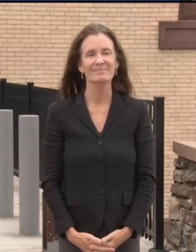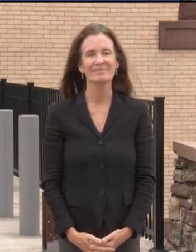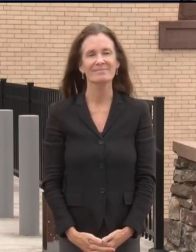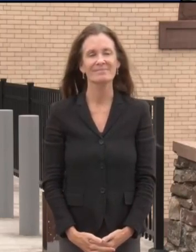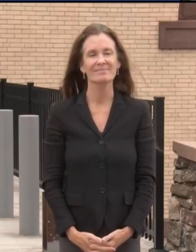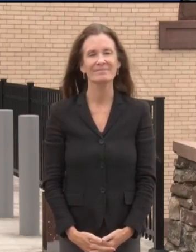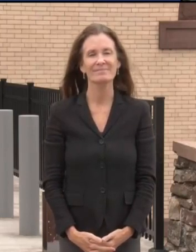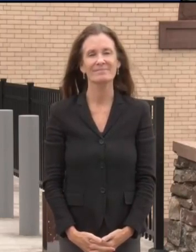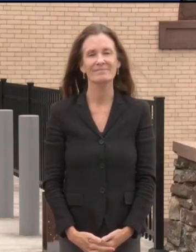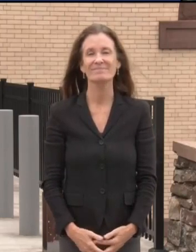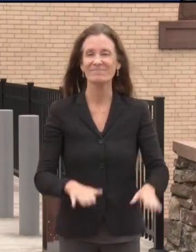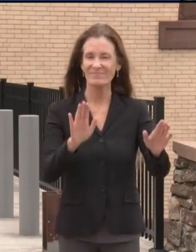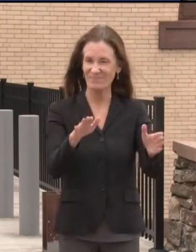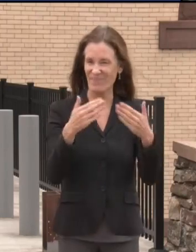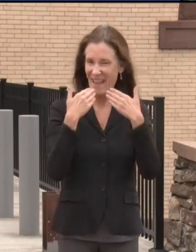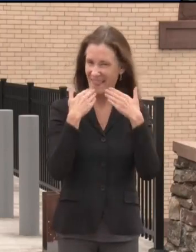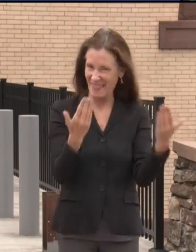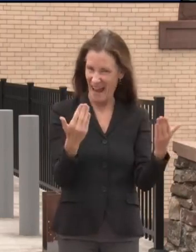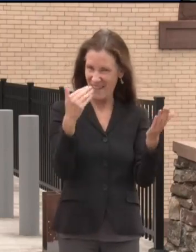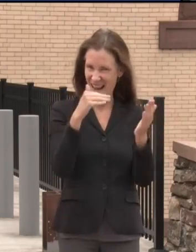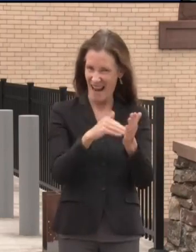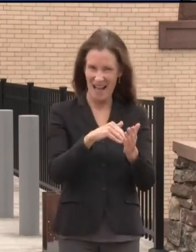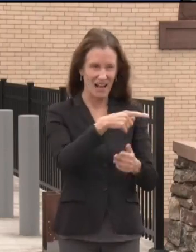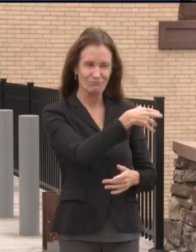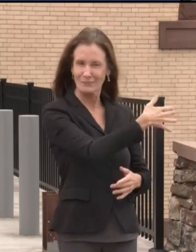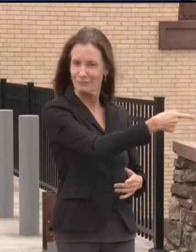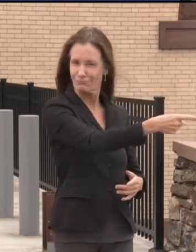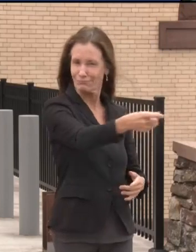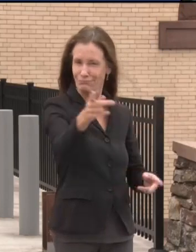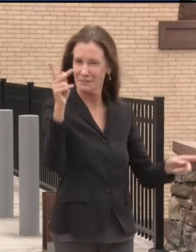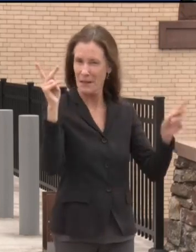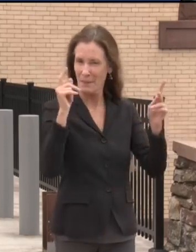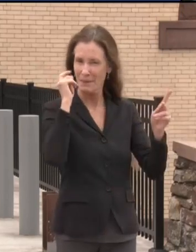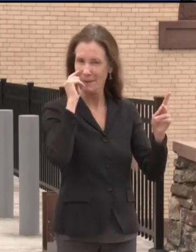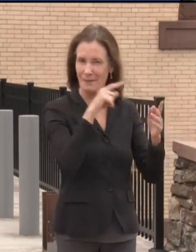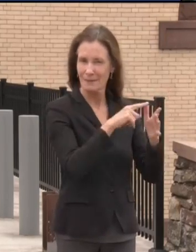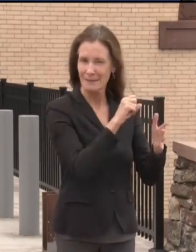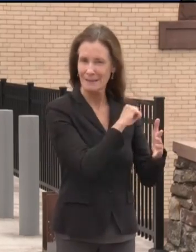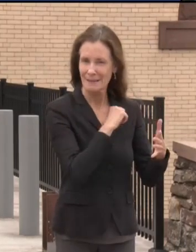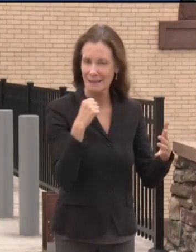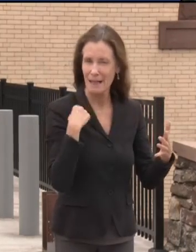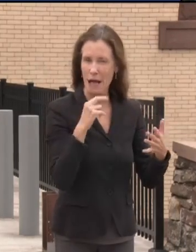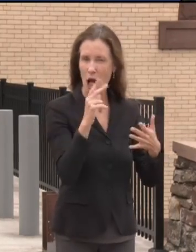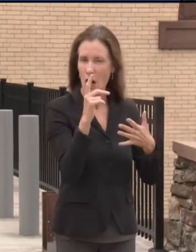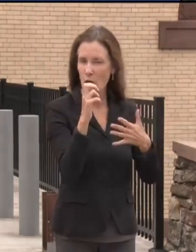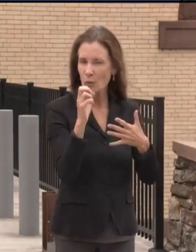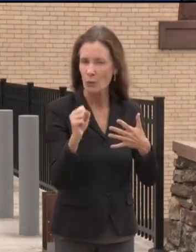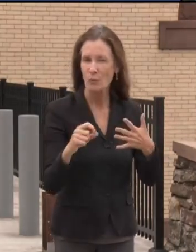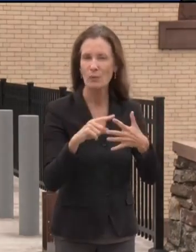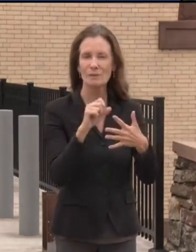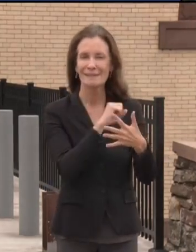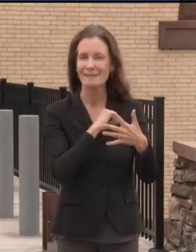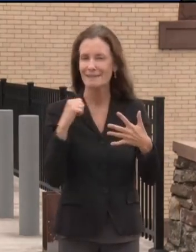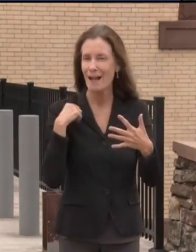So thank you again to all my colleagues, Senator Hughes, Senator Collette, Senator Iovino,